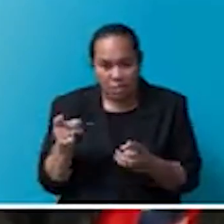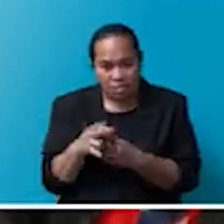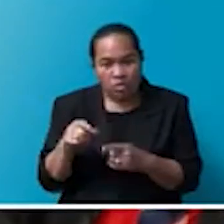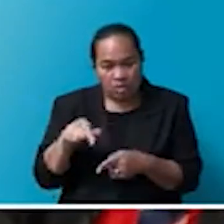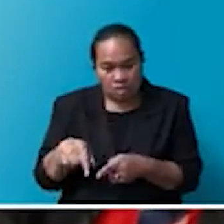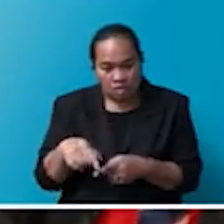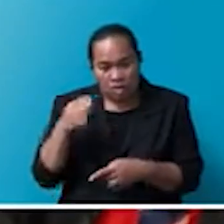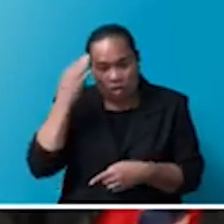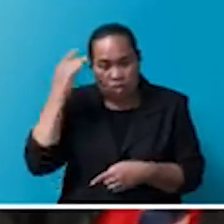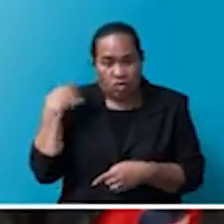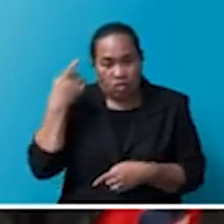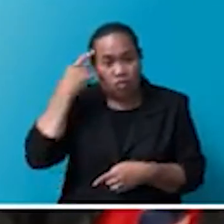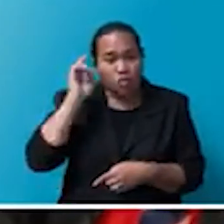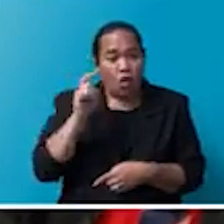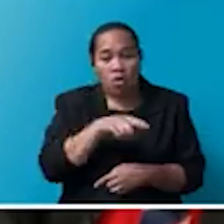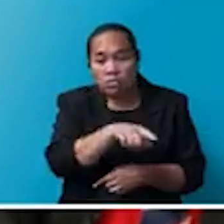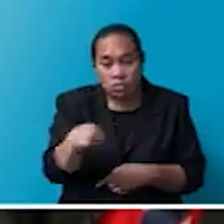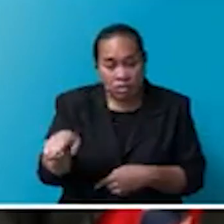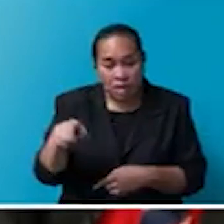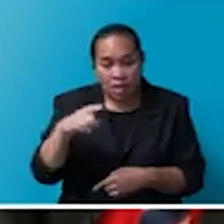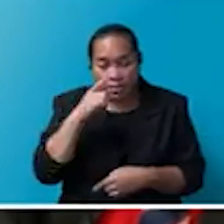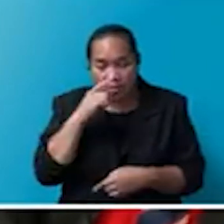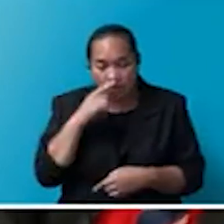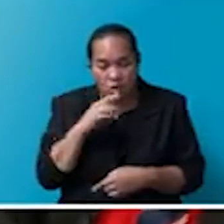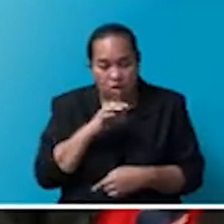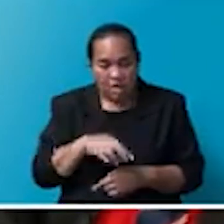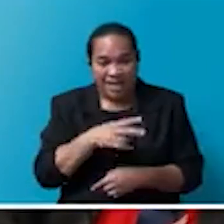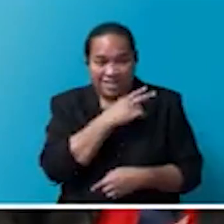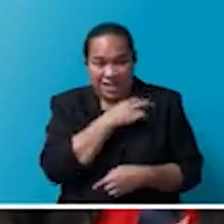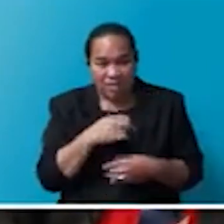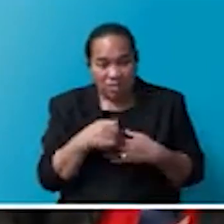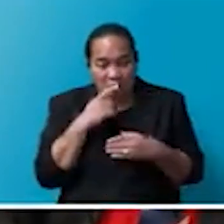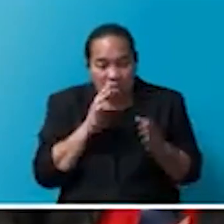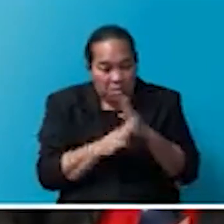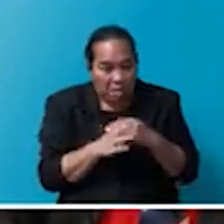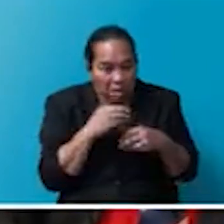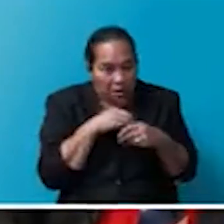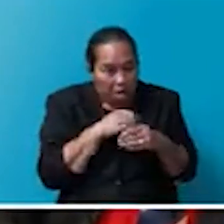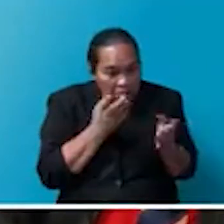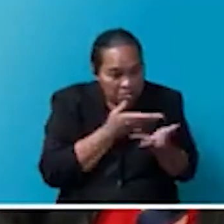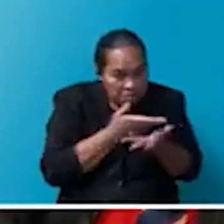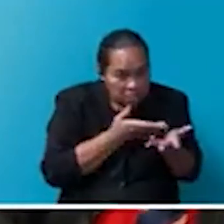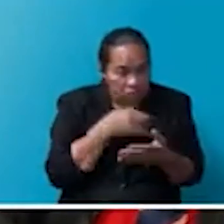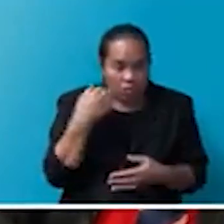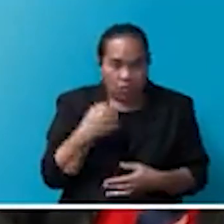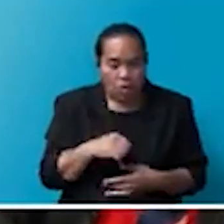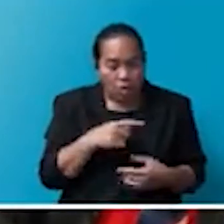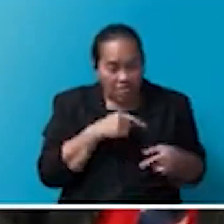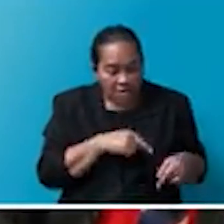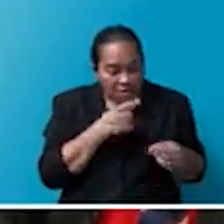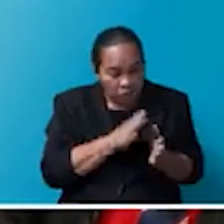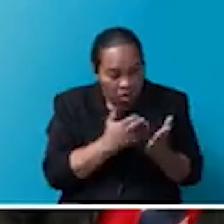to the people. We will not build security behind closed doors. We will take this vision